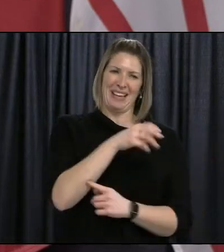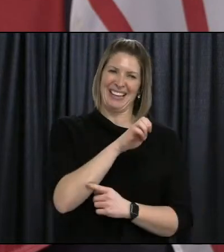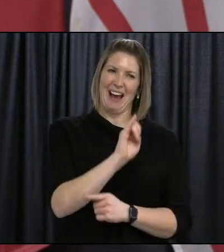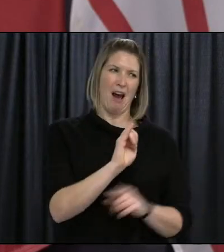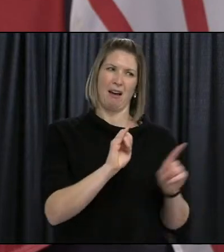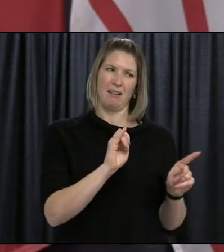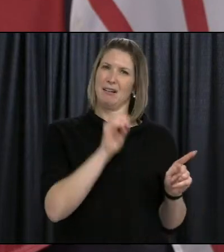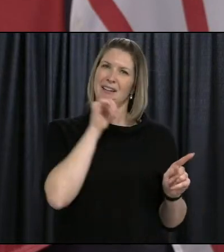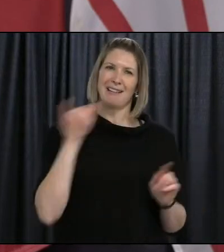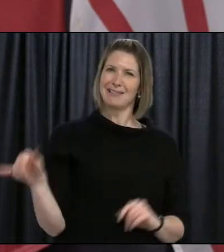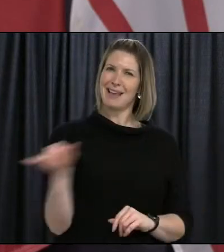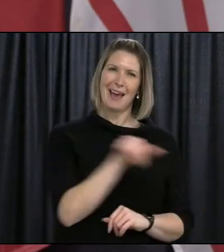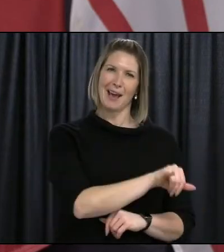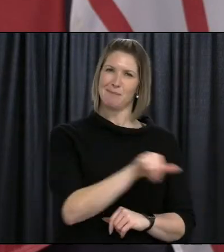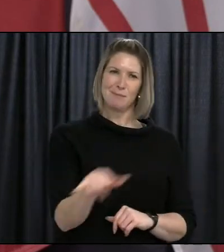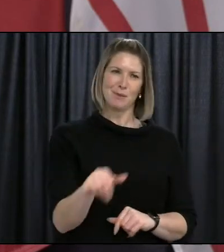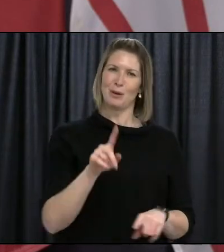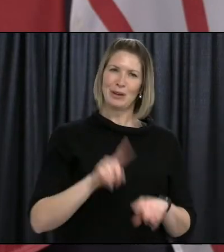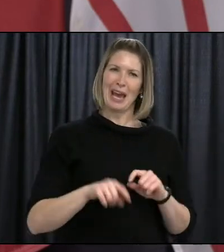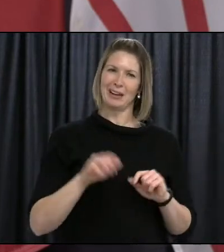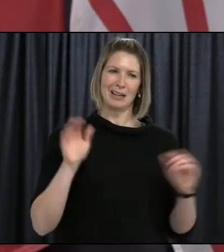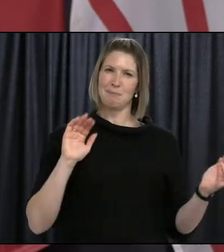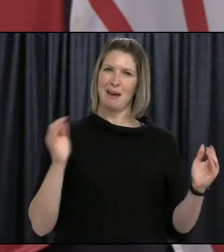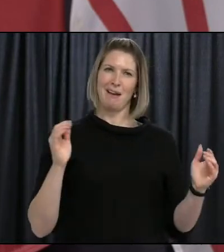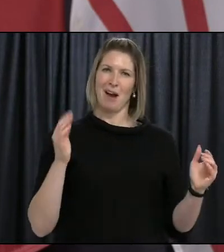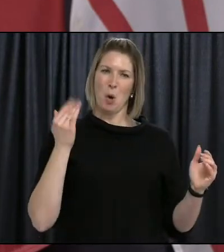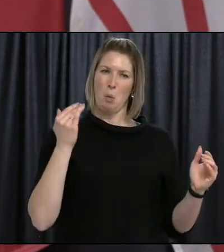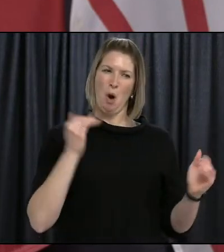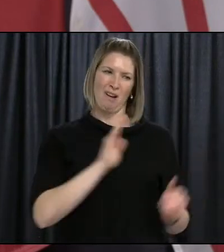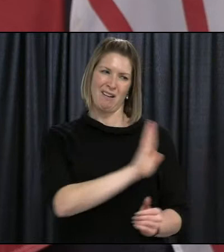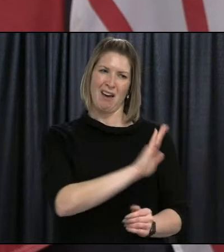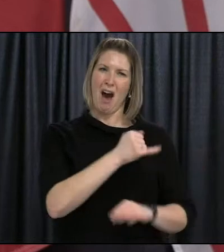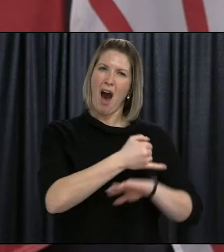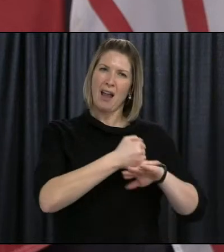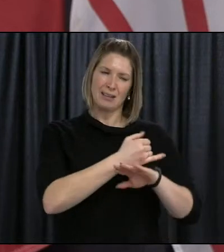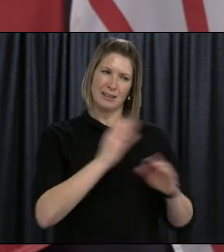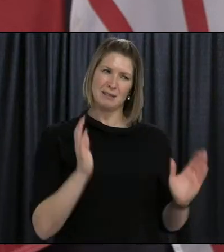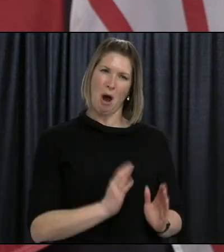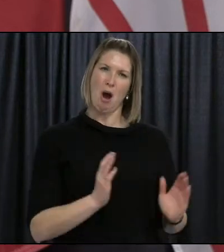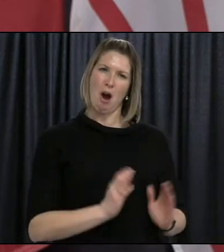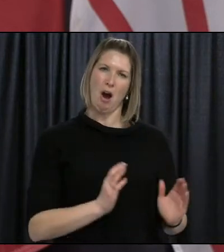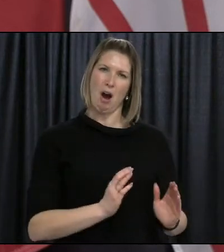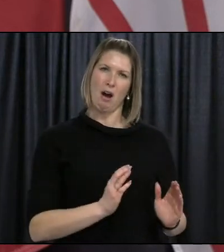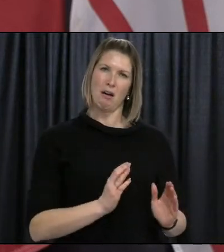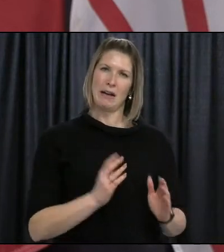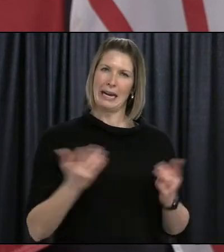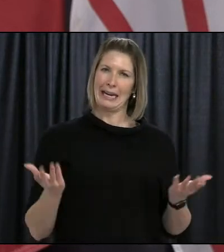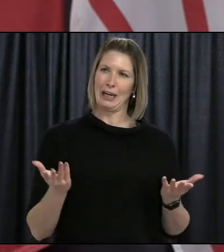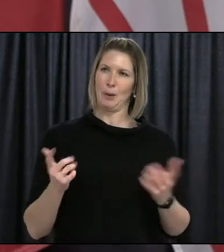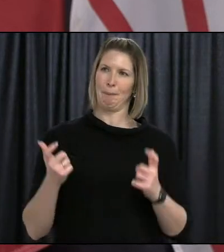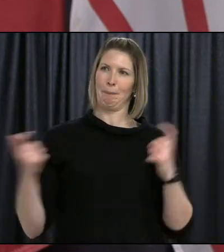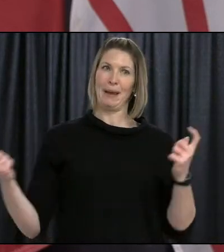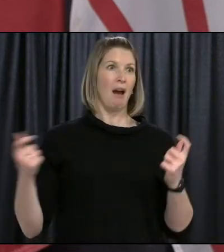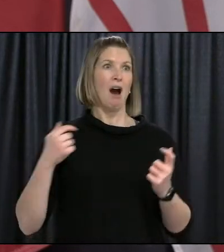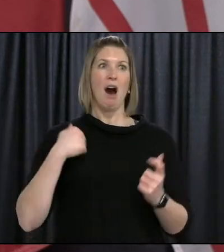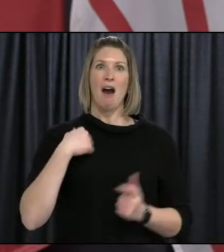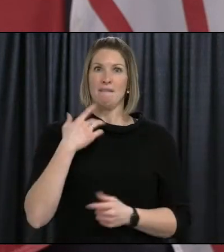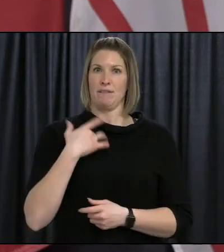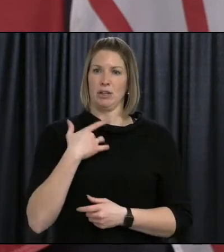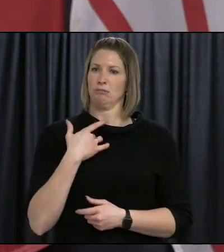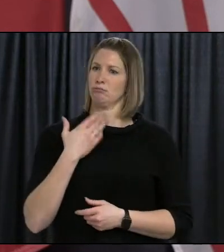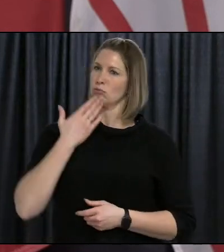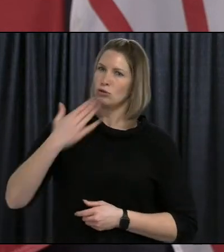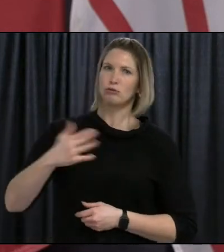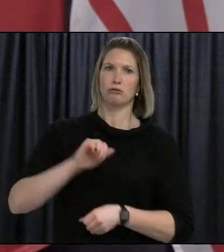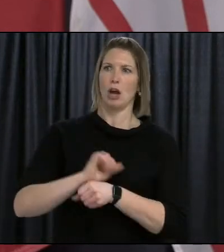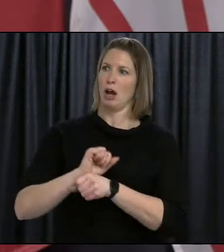this significant challenges of geography that we do, and I think we've done an excellent job, and I have full faith in the public